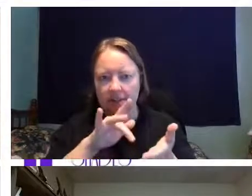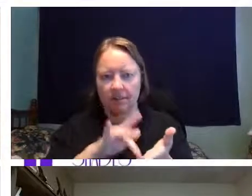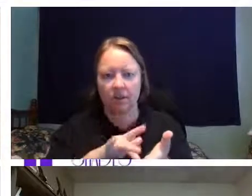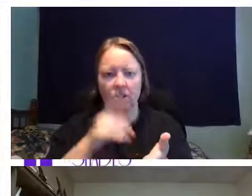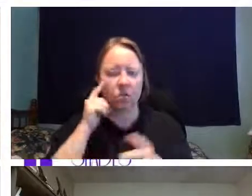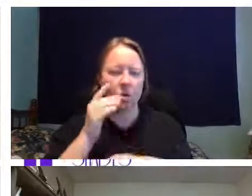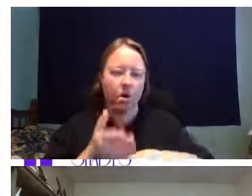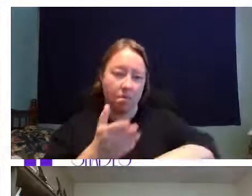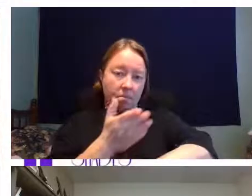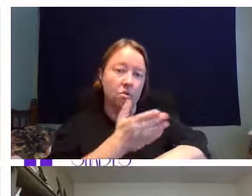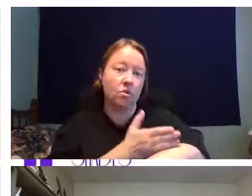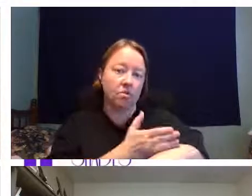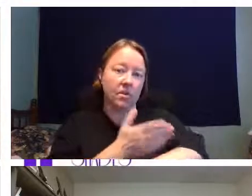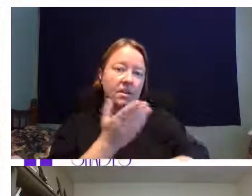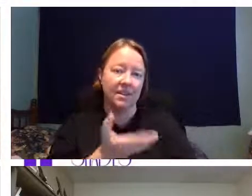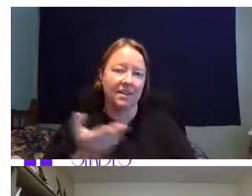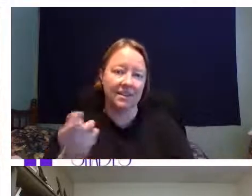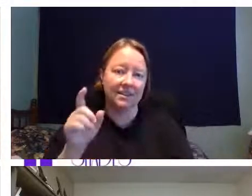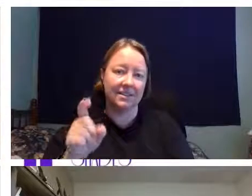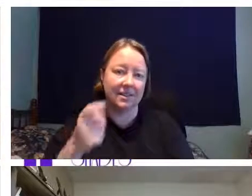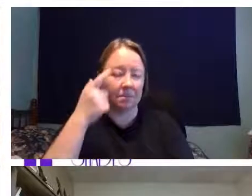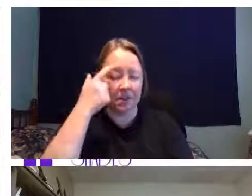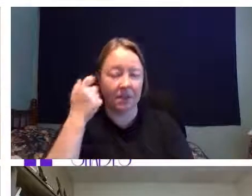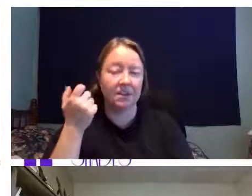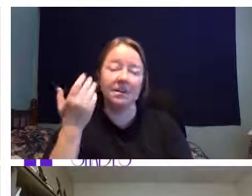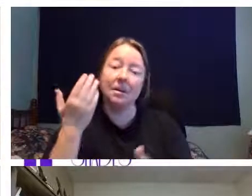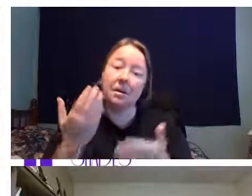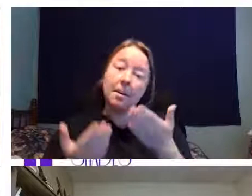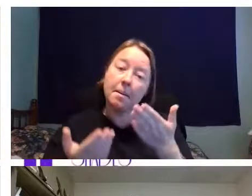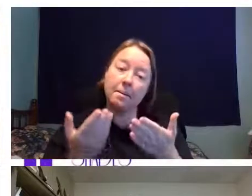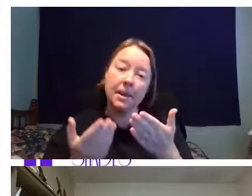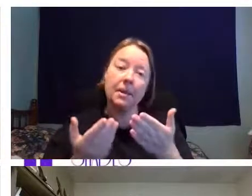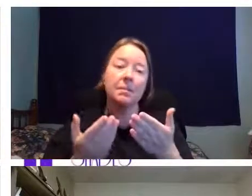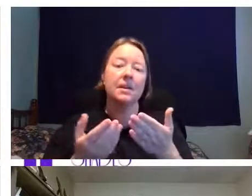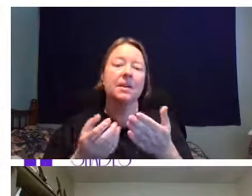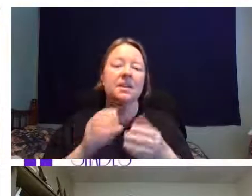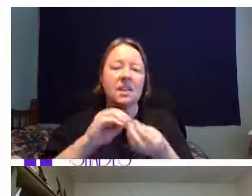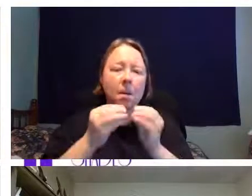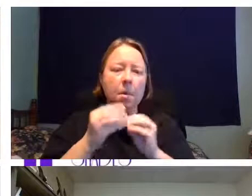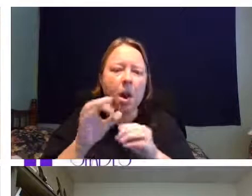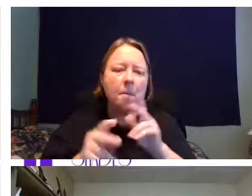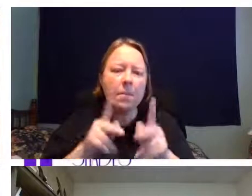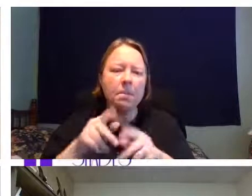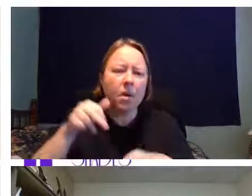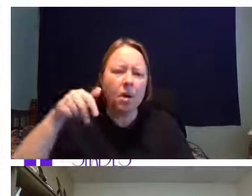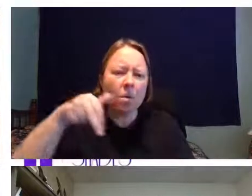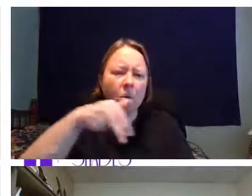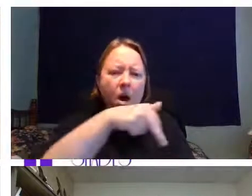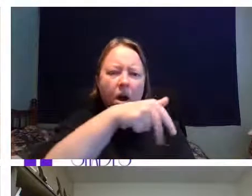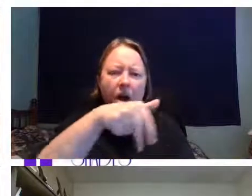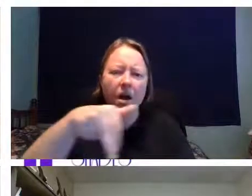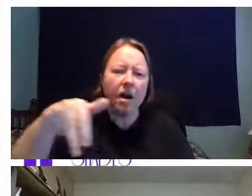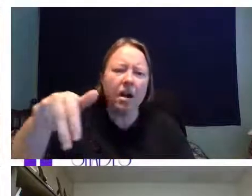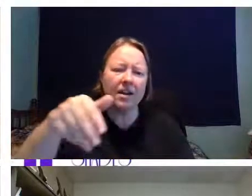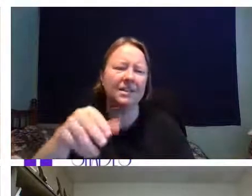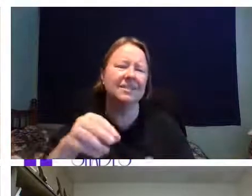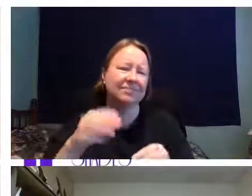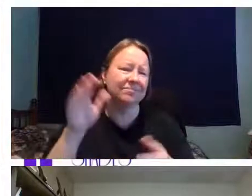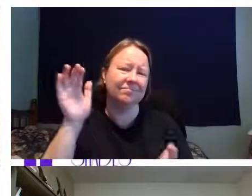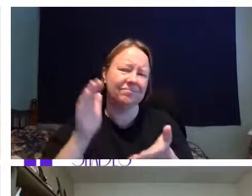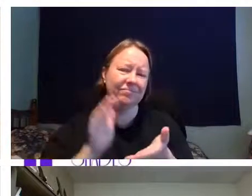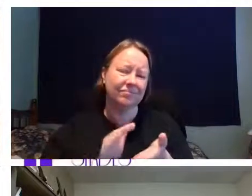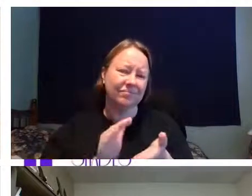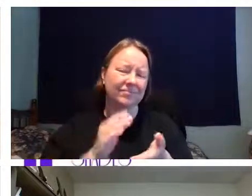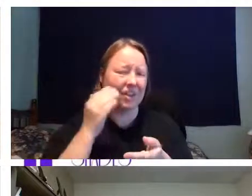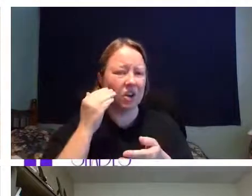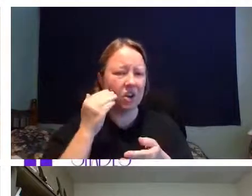improvements, things that are needed, because the foot traffic might have been a little bit slower, And those are just, that downtime when just going